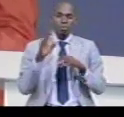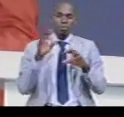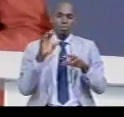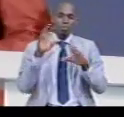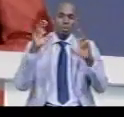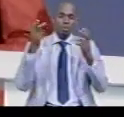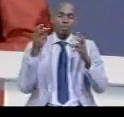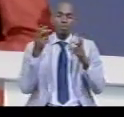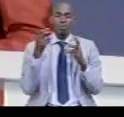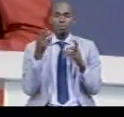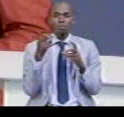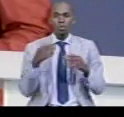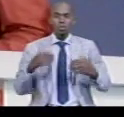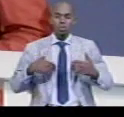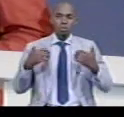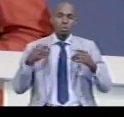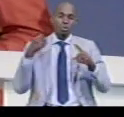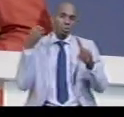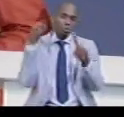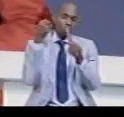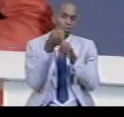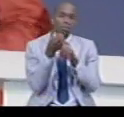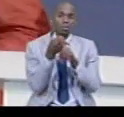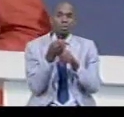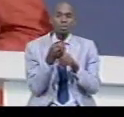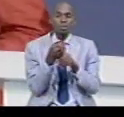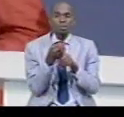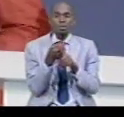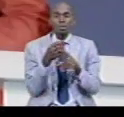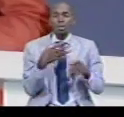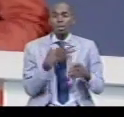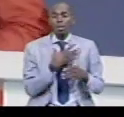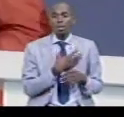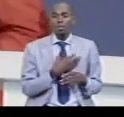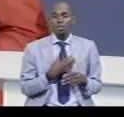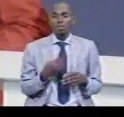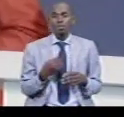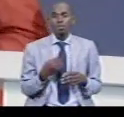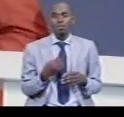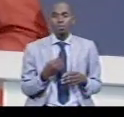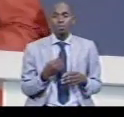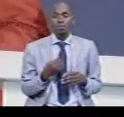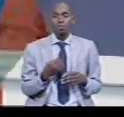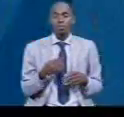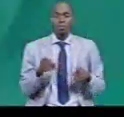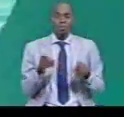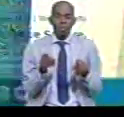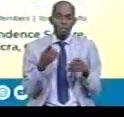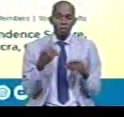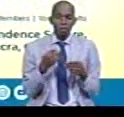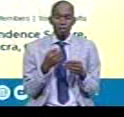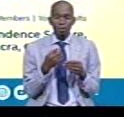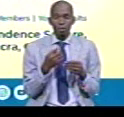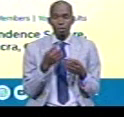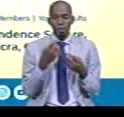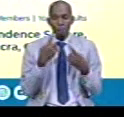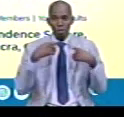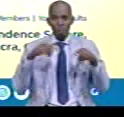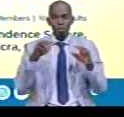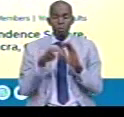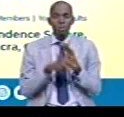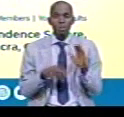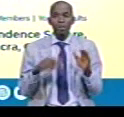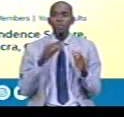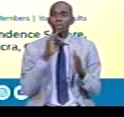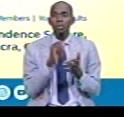to Accra Sports Stadium, but as I'm talking now, information reaches show that it will take place at